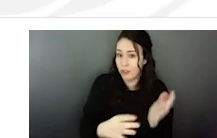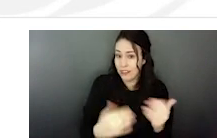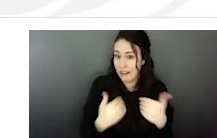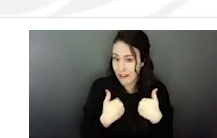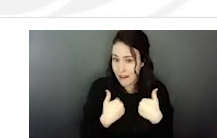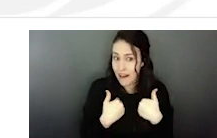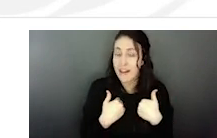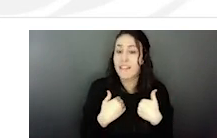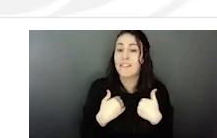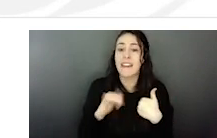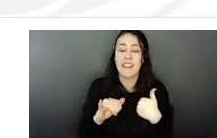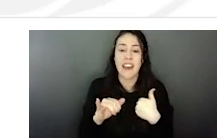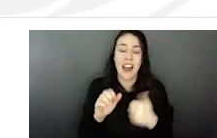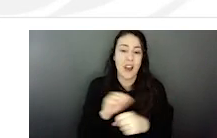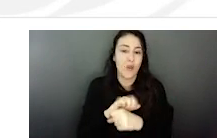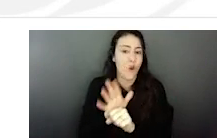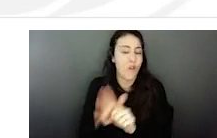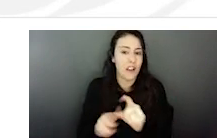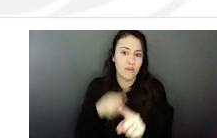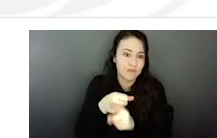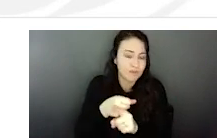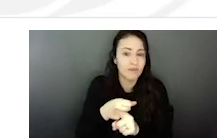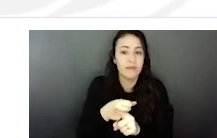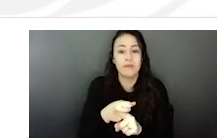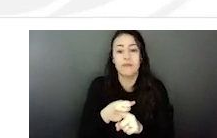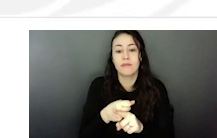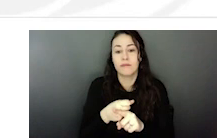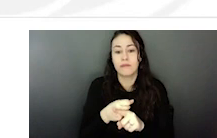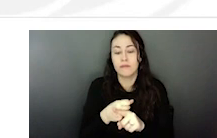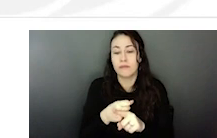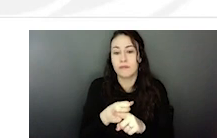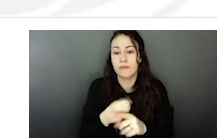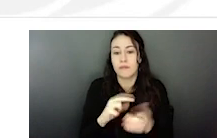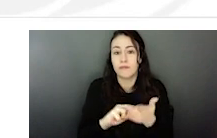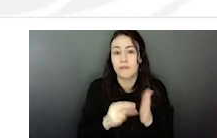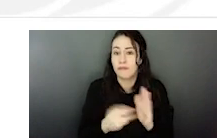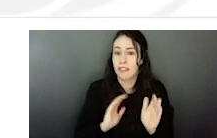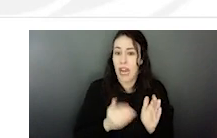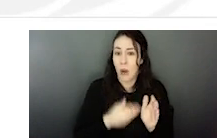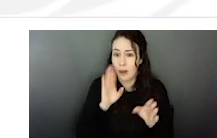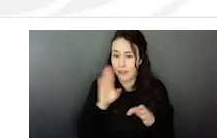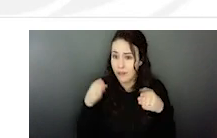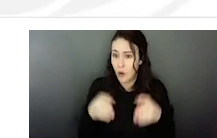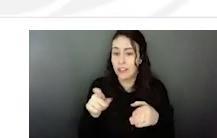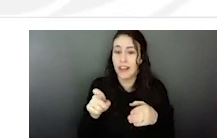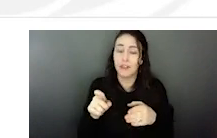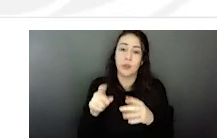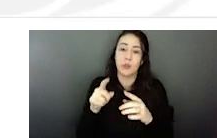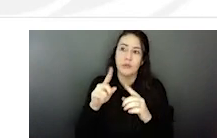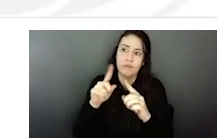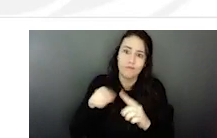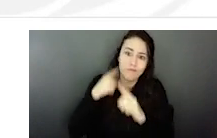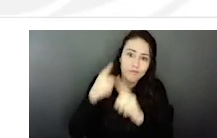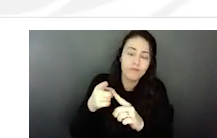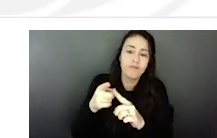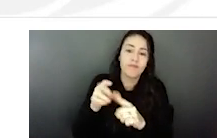the pandemic, and therefore likely necessitates that we have a focus on some targeted outreach and support